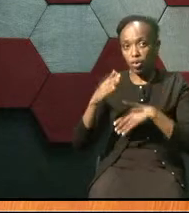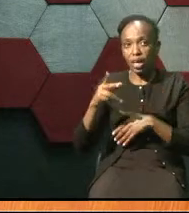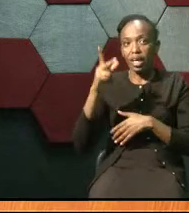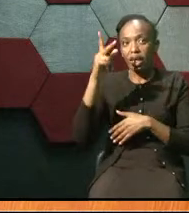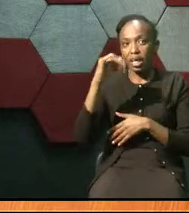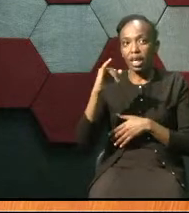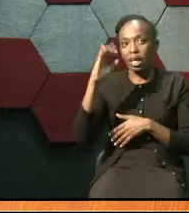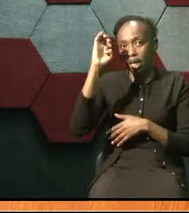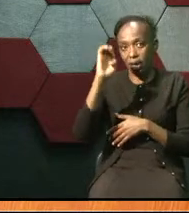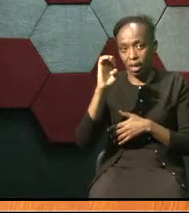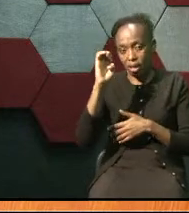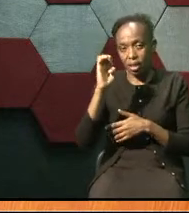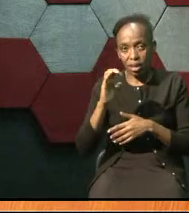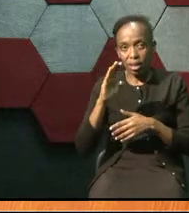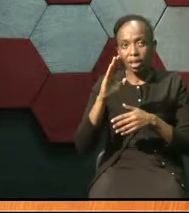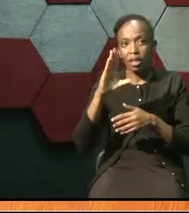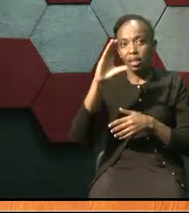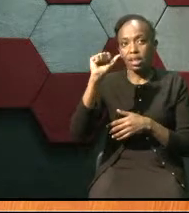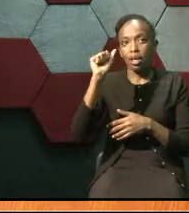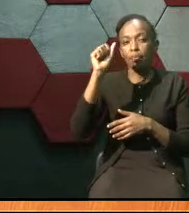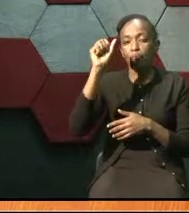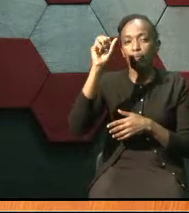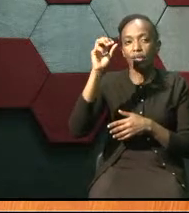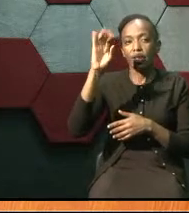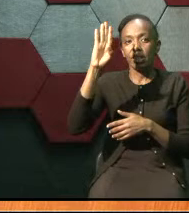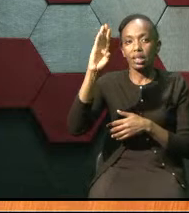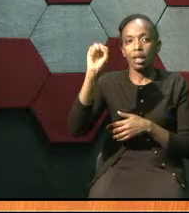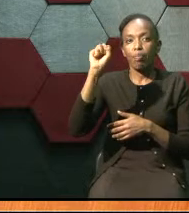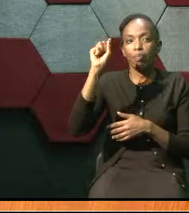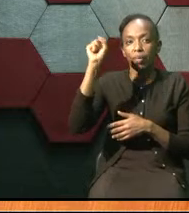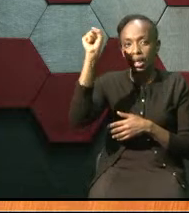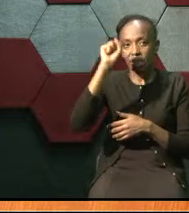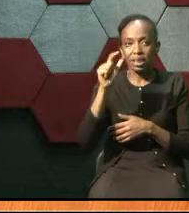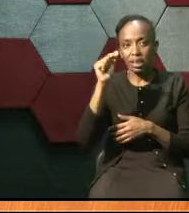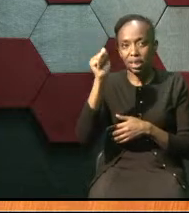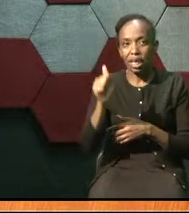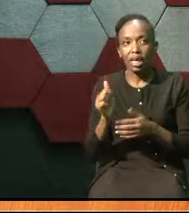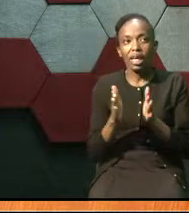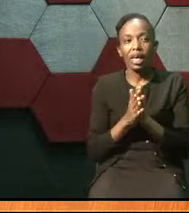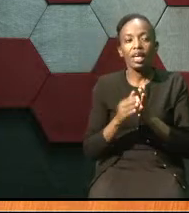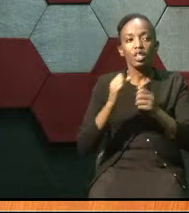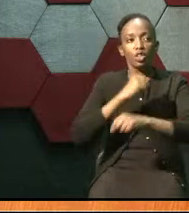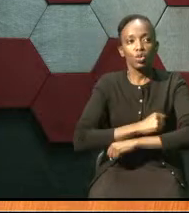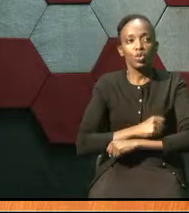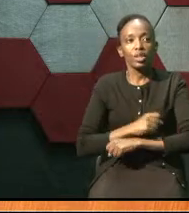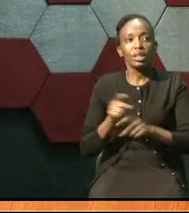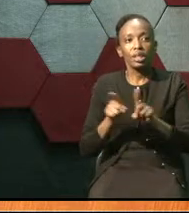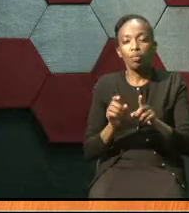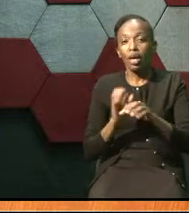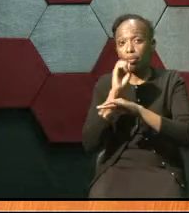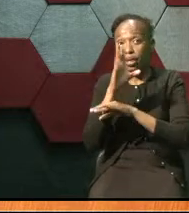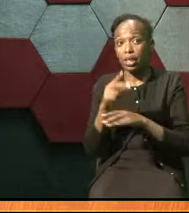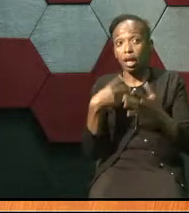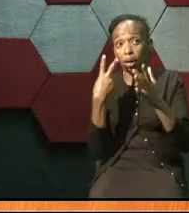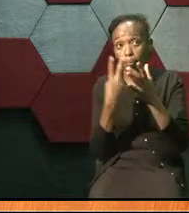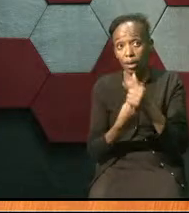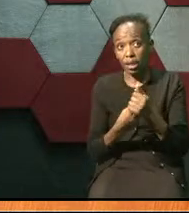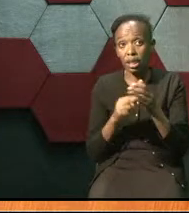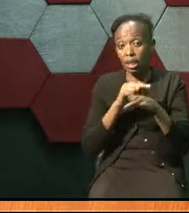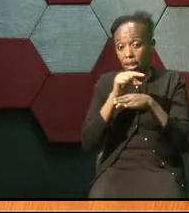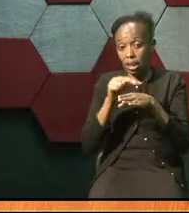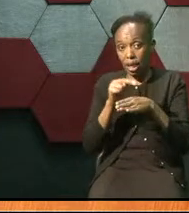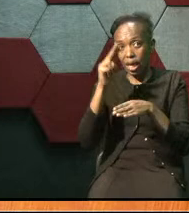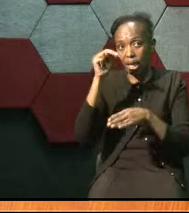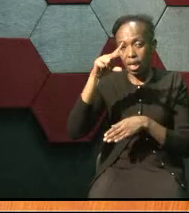Property Institute, Semastia, and Moringa School. And I must not forget our media partner, Nation Media